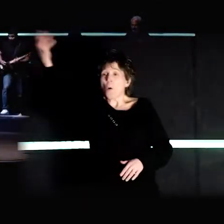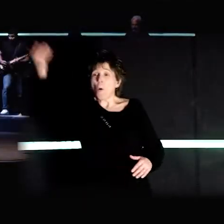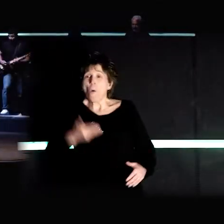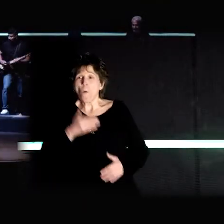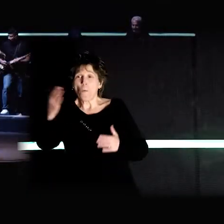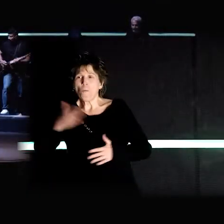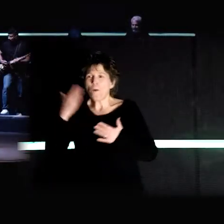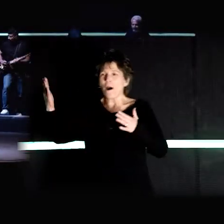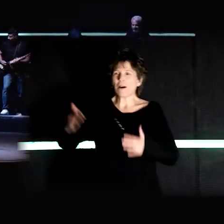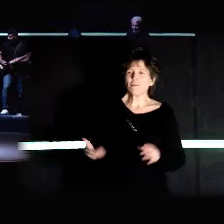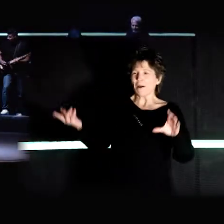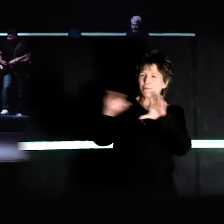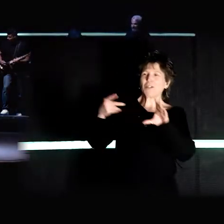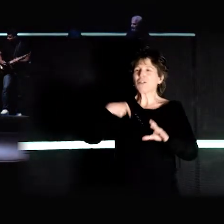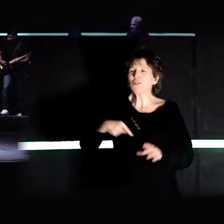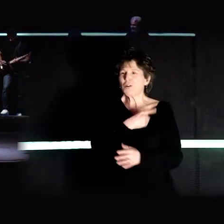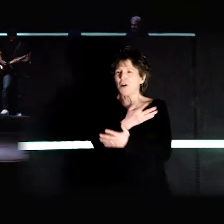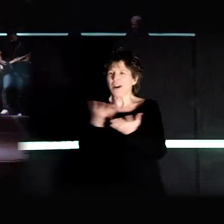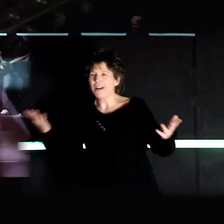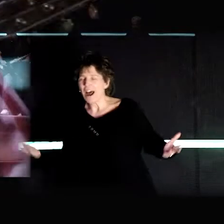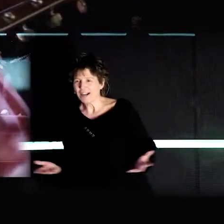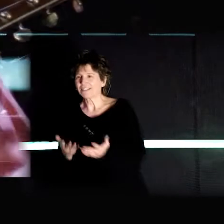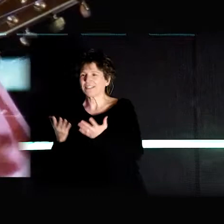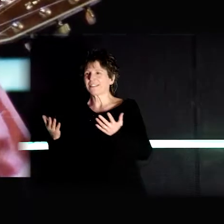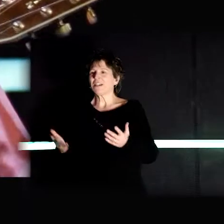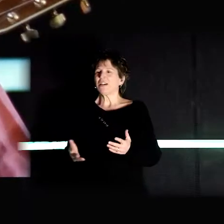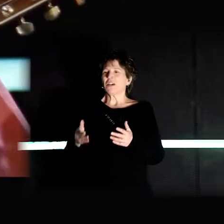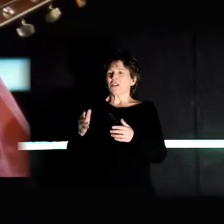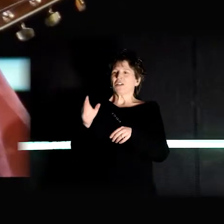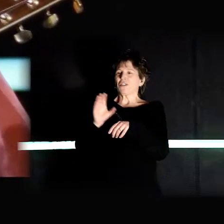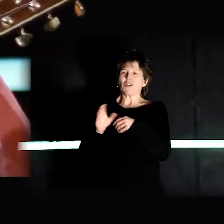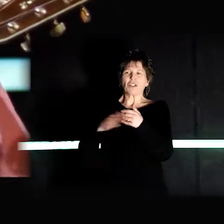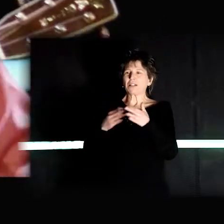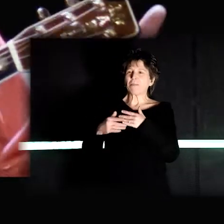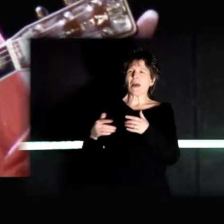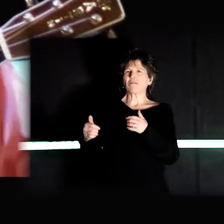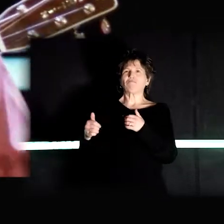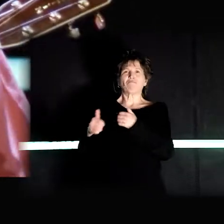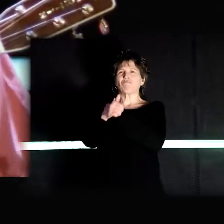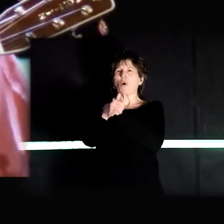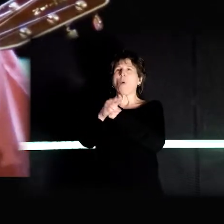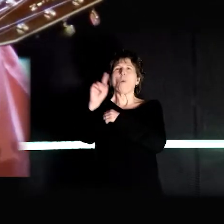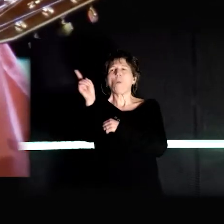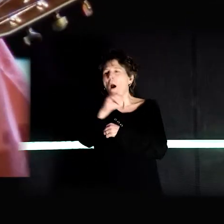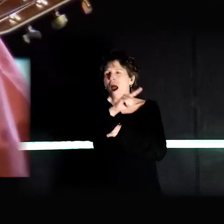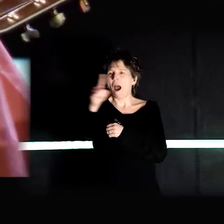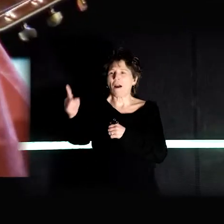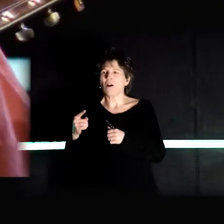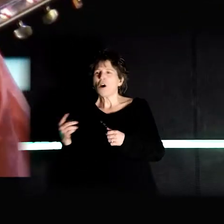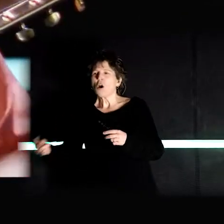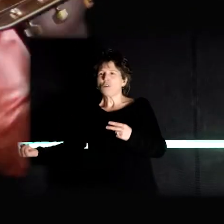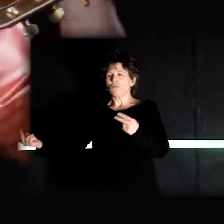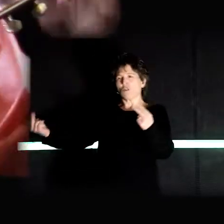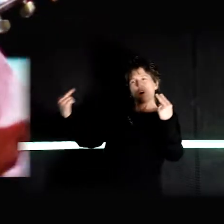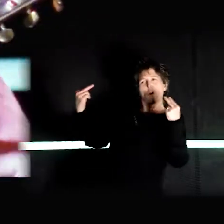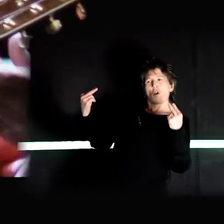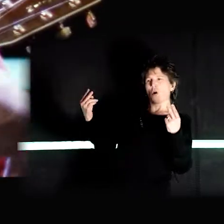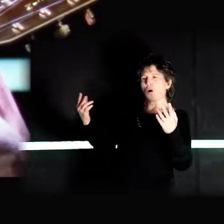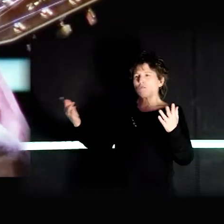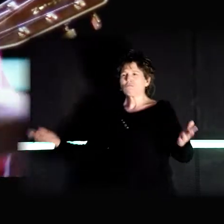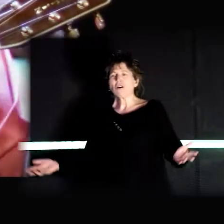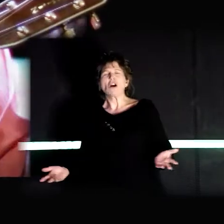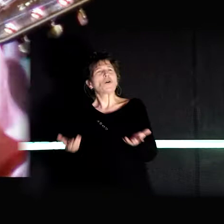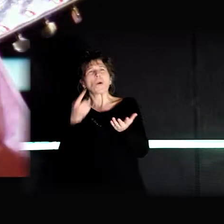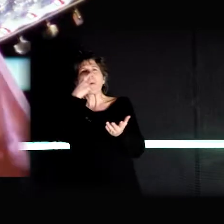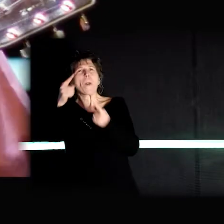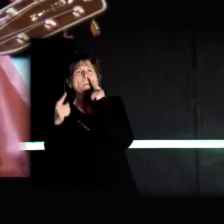Welcome. We're so glad that you're joining us. No matter where you happen to be viewing from, if you want to stand up, if you want to just give God praise,